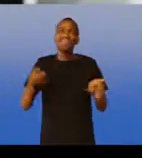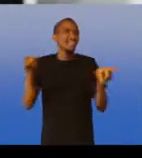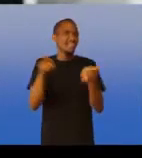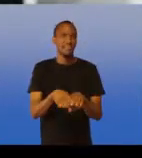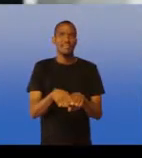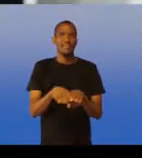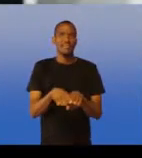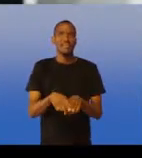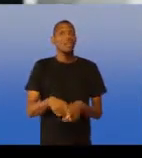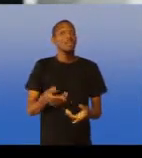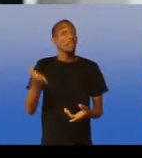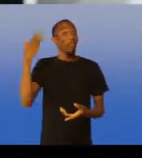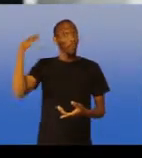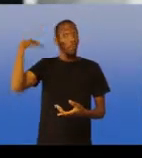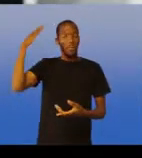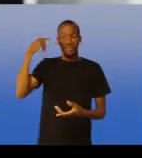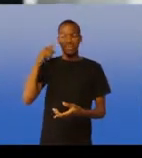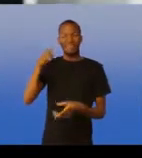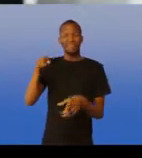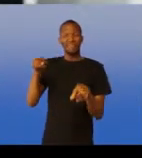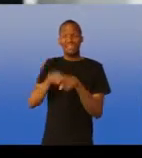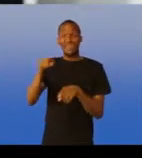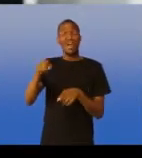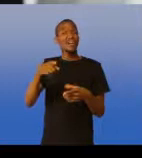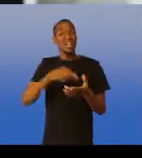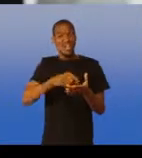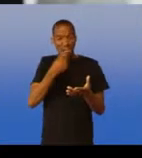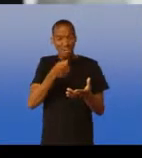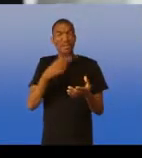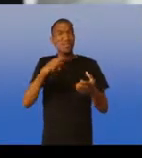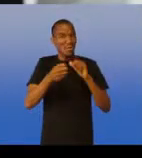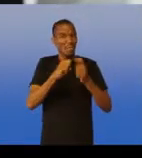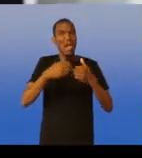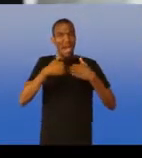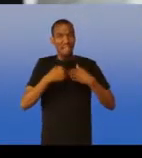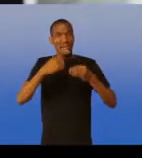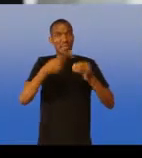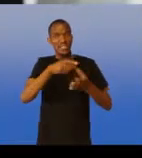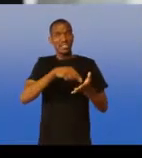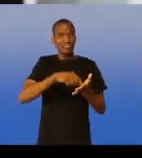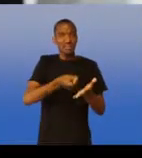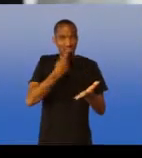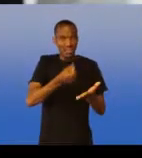was a cocktail of all these sorts of drugs. There were lots and lots of side